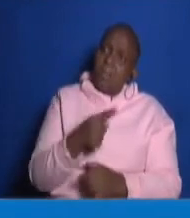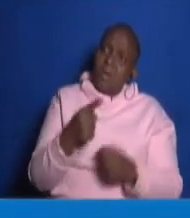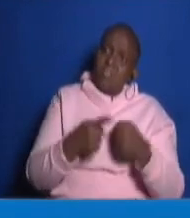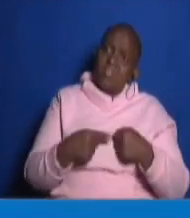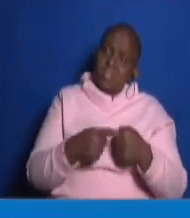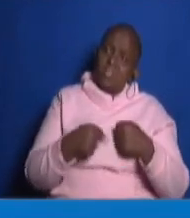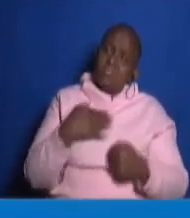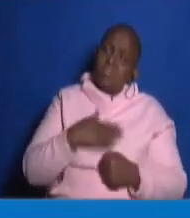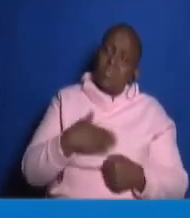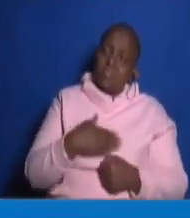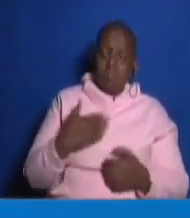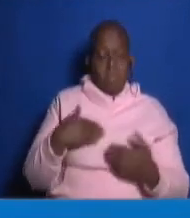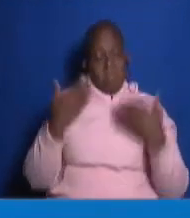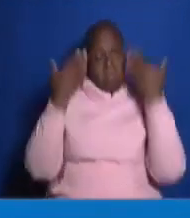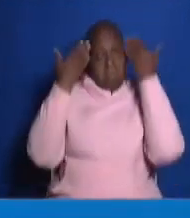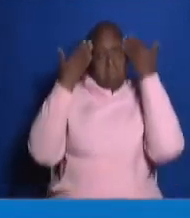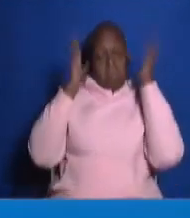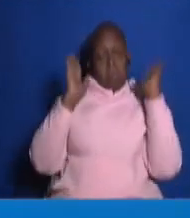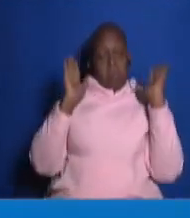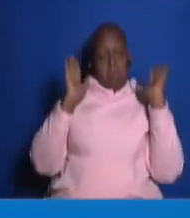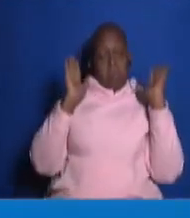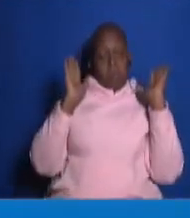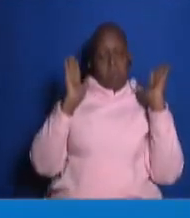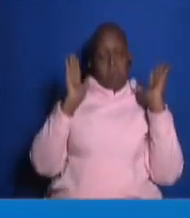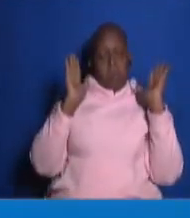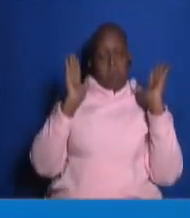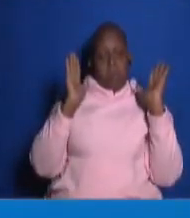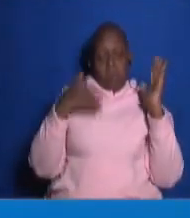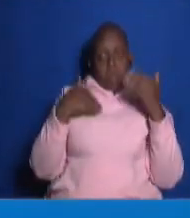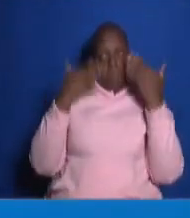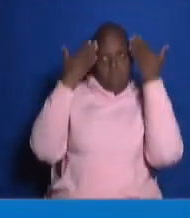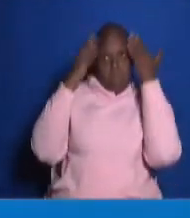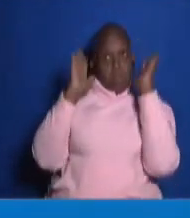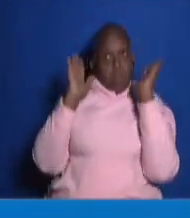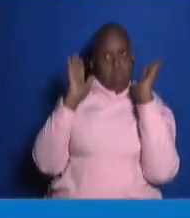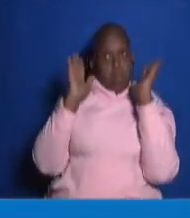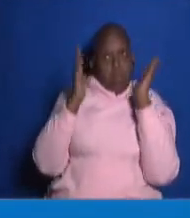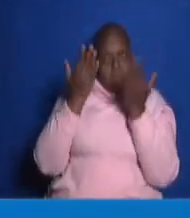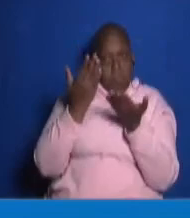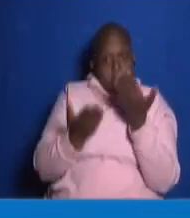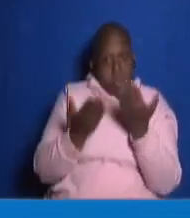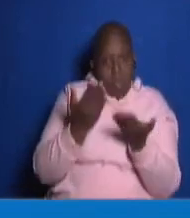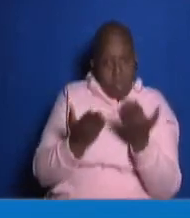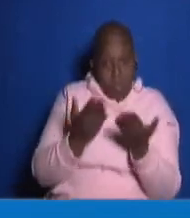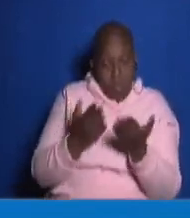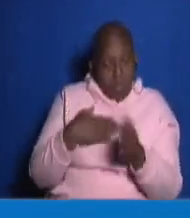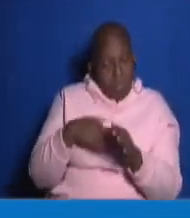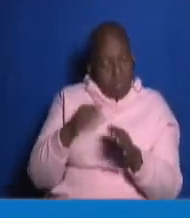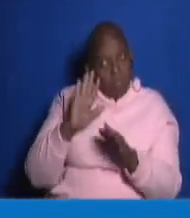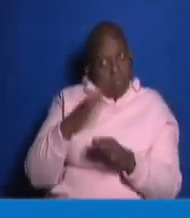June. I said, I don't know yet. Maybe, but I don't know yet.